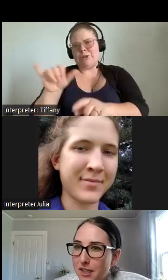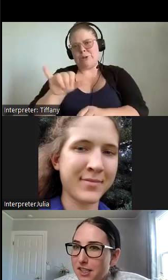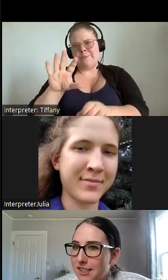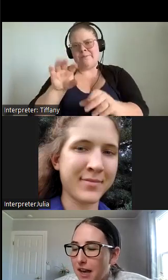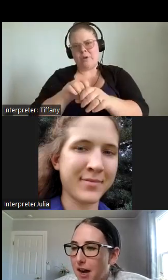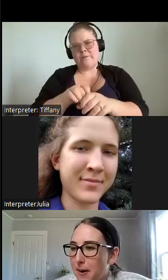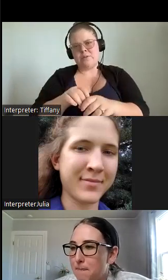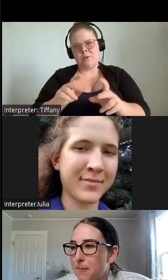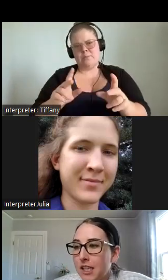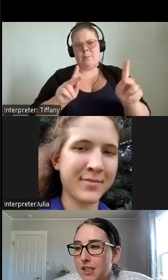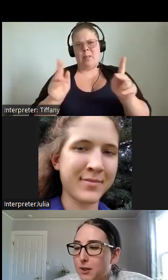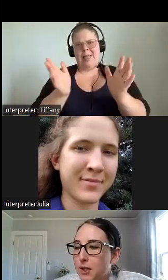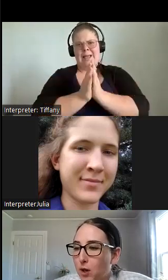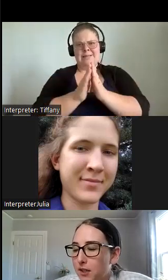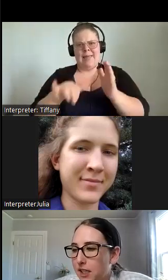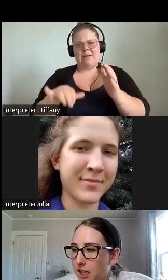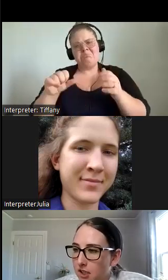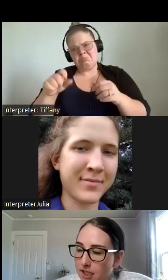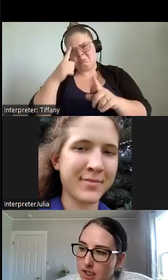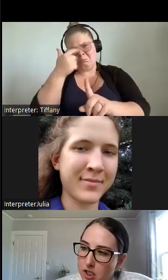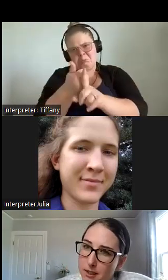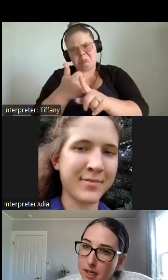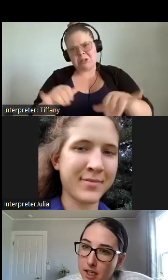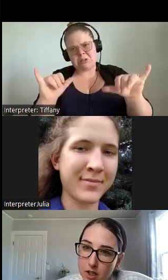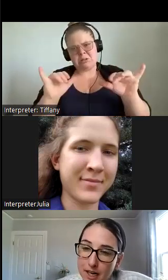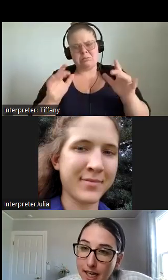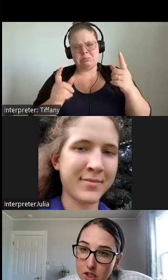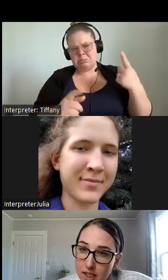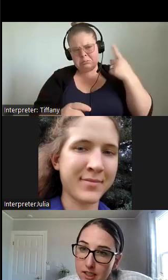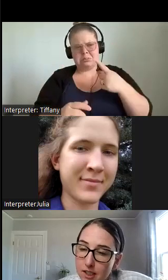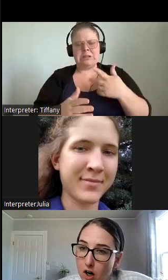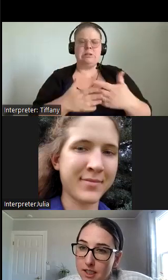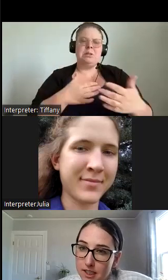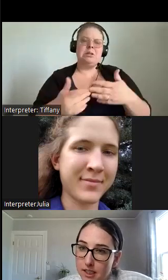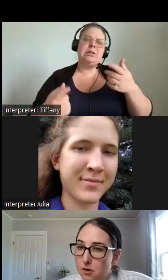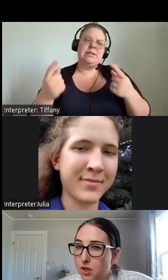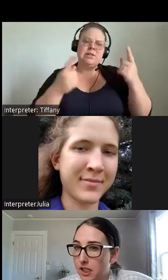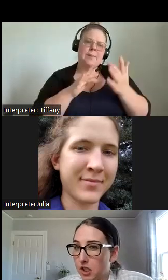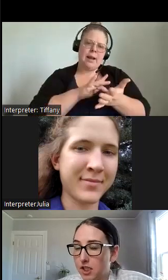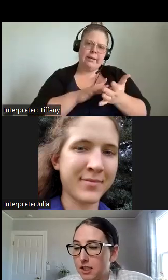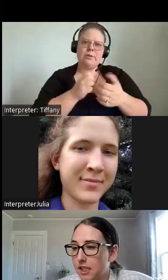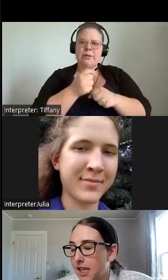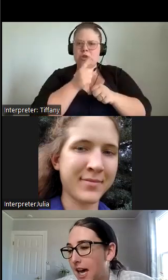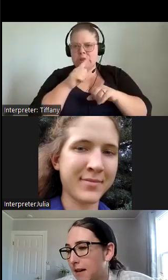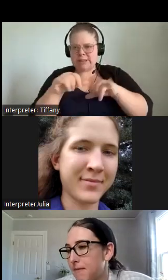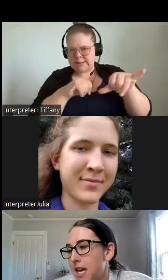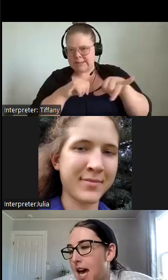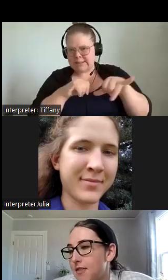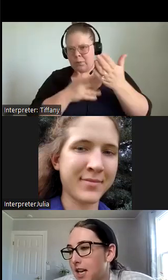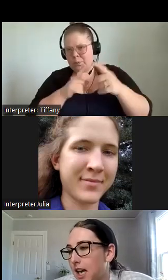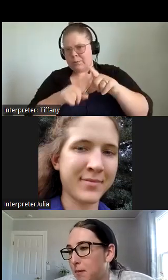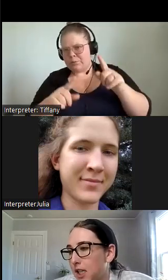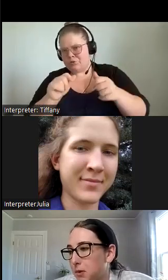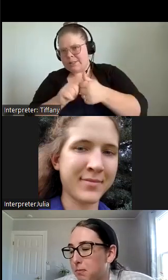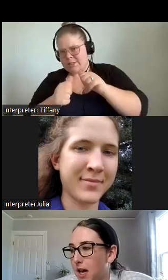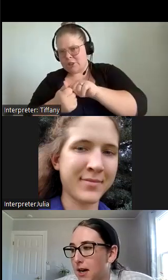get that question. So supporting those care transitions, making sure medications are consistent through transitions, things like that. And